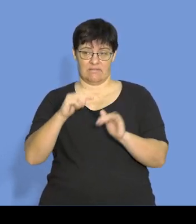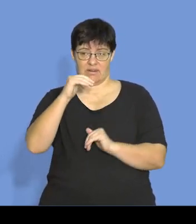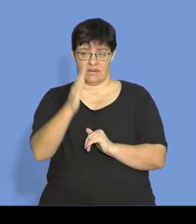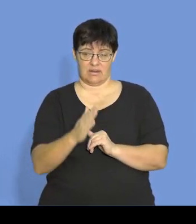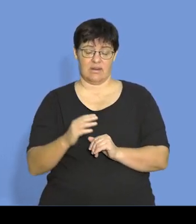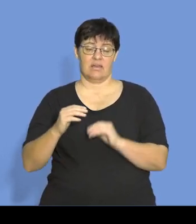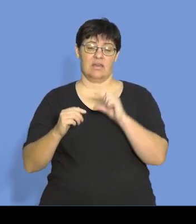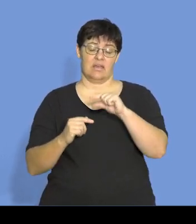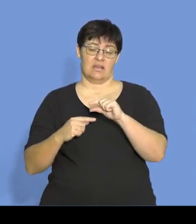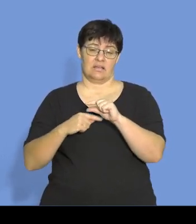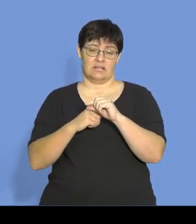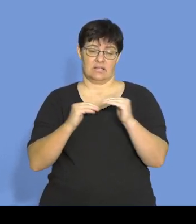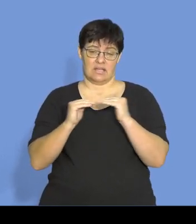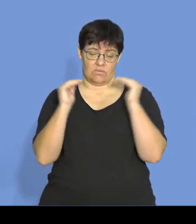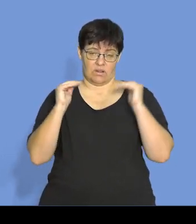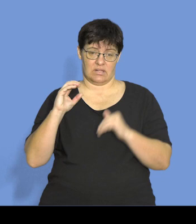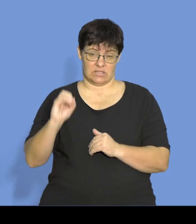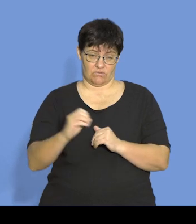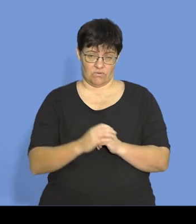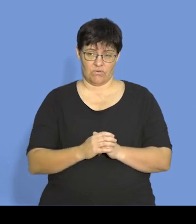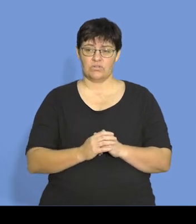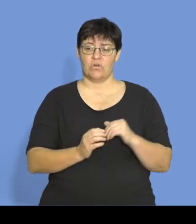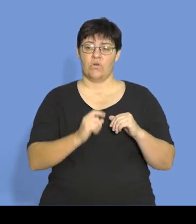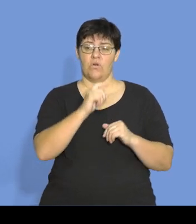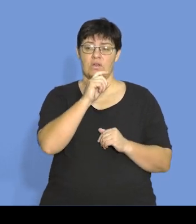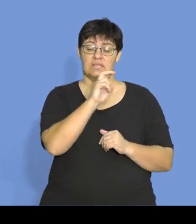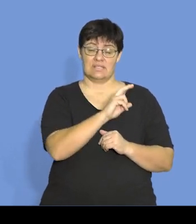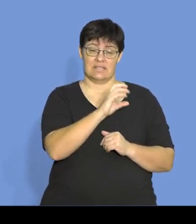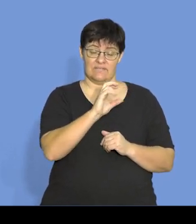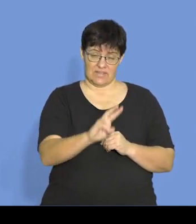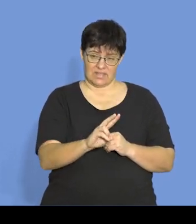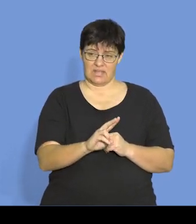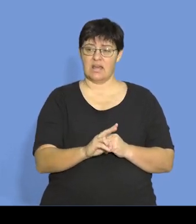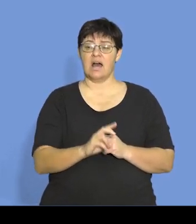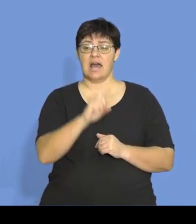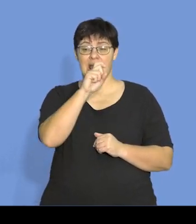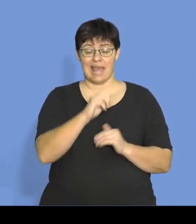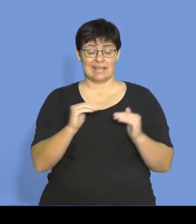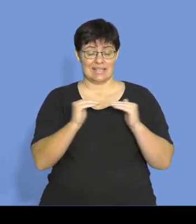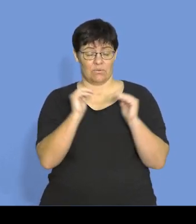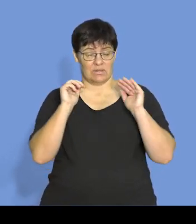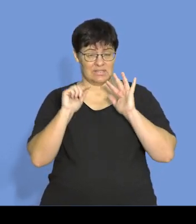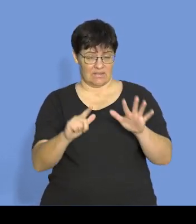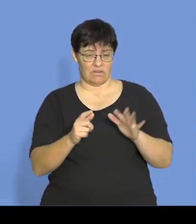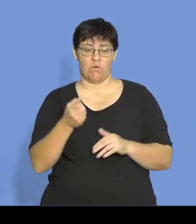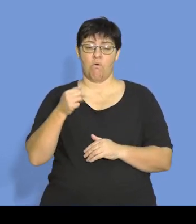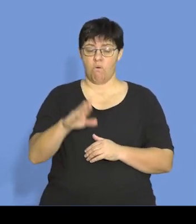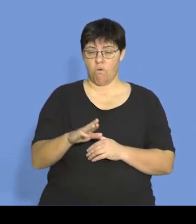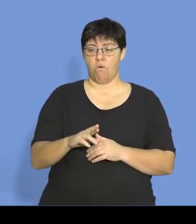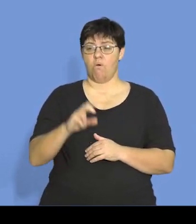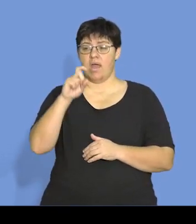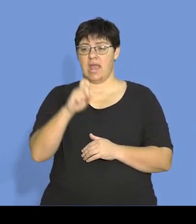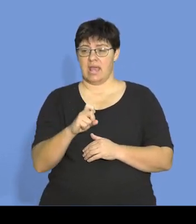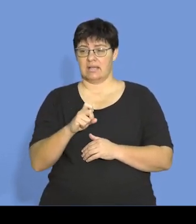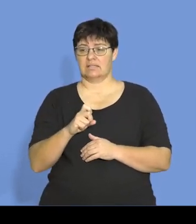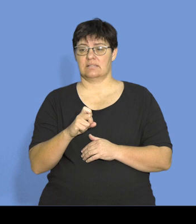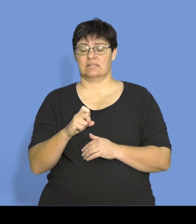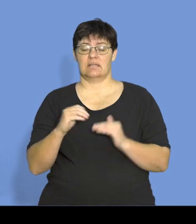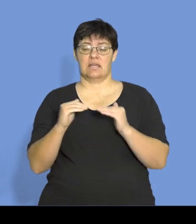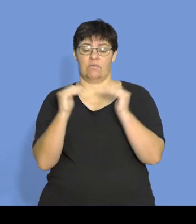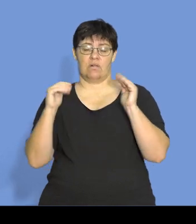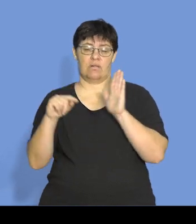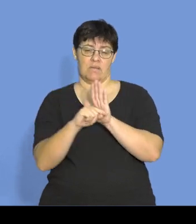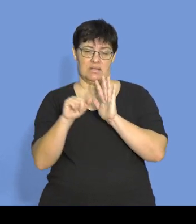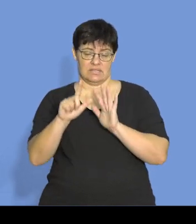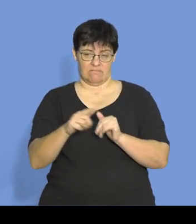critical values will be x is equal to 7 or x is equal to minus 7. And then